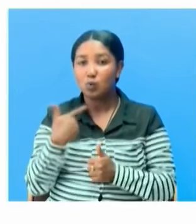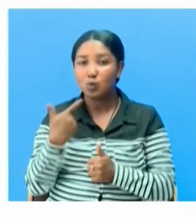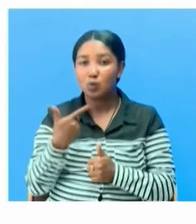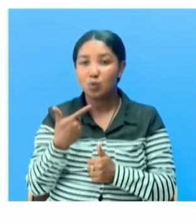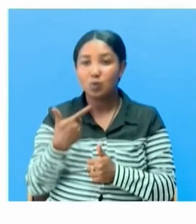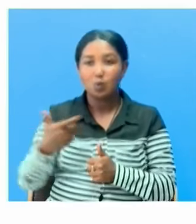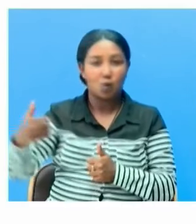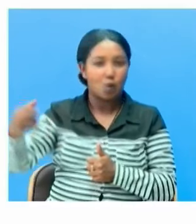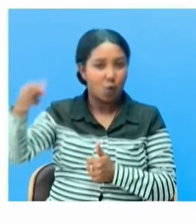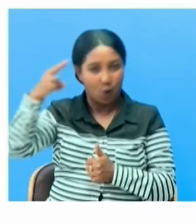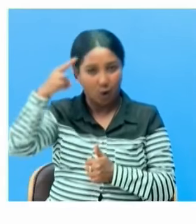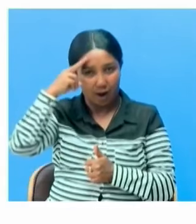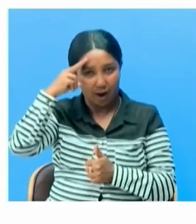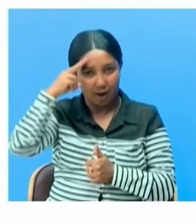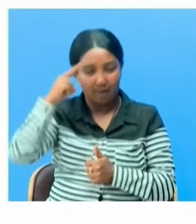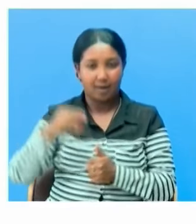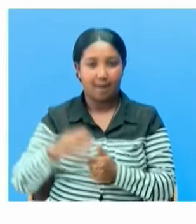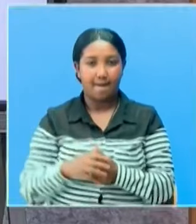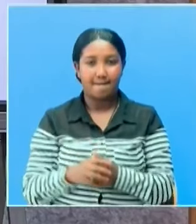Hora.